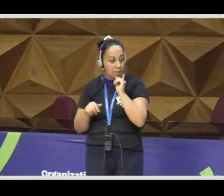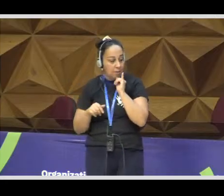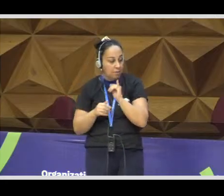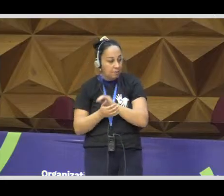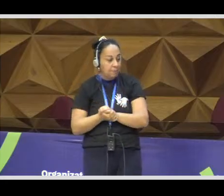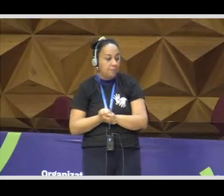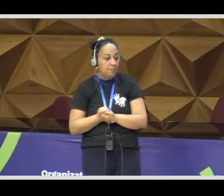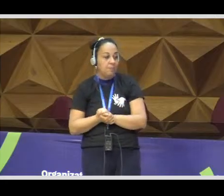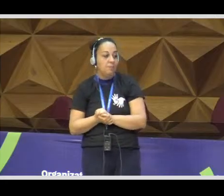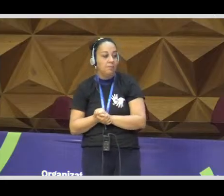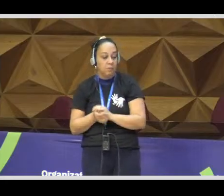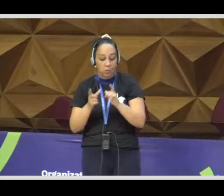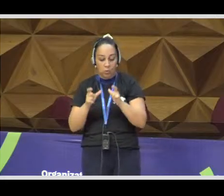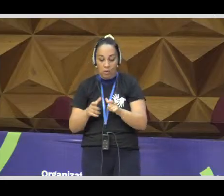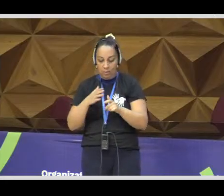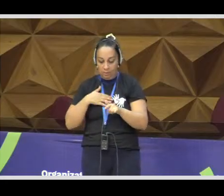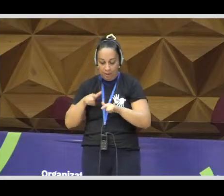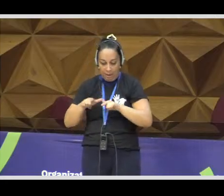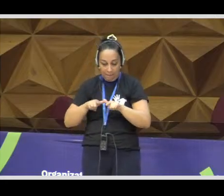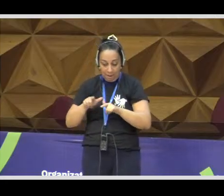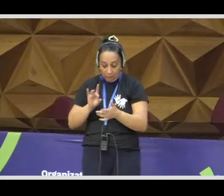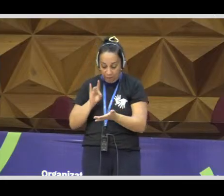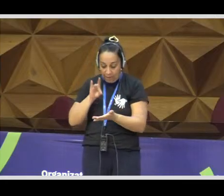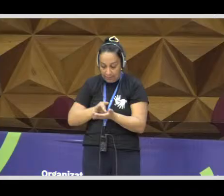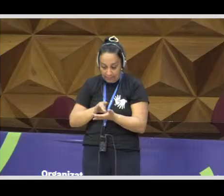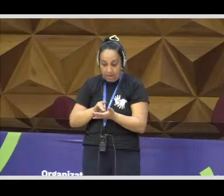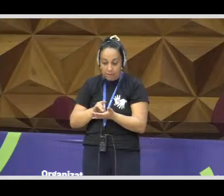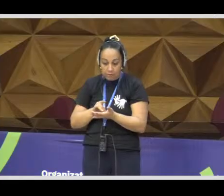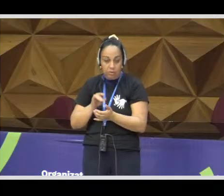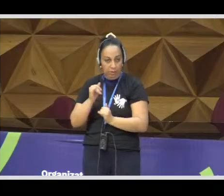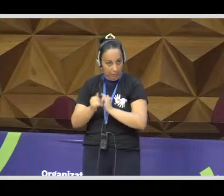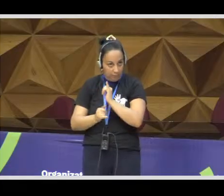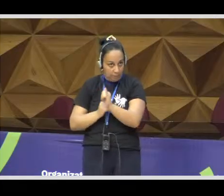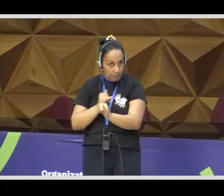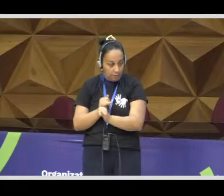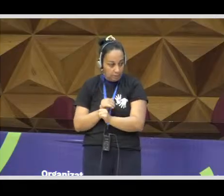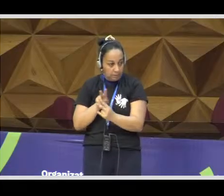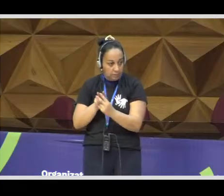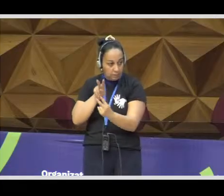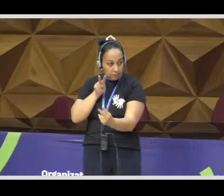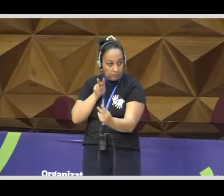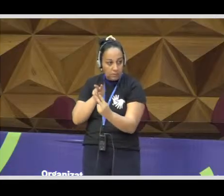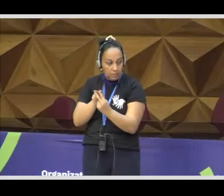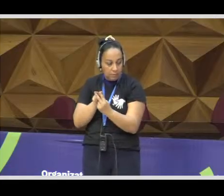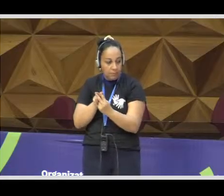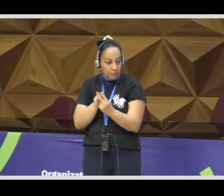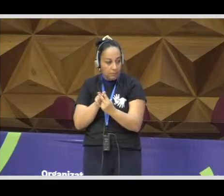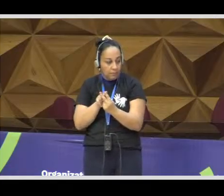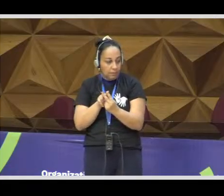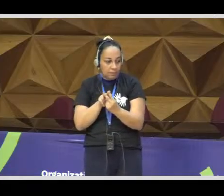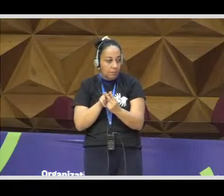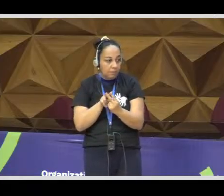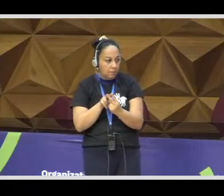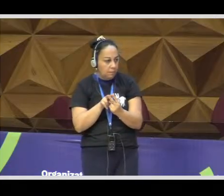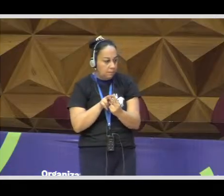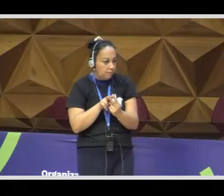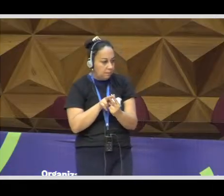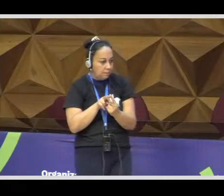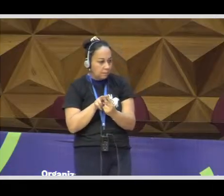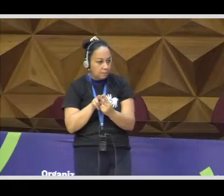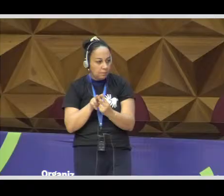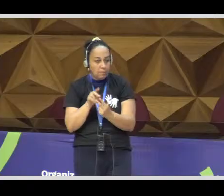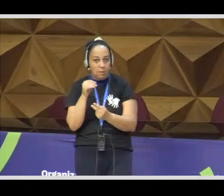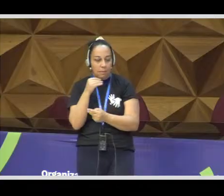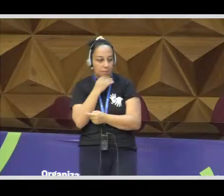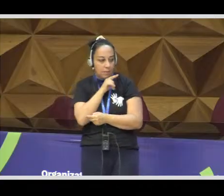workspace. This was a project we did with Logitech. So the keyboard that's in there is a special one that can be tracked in VR. And then you